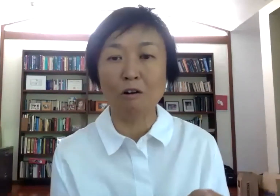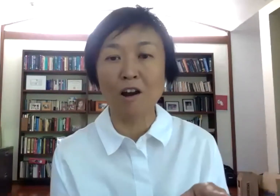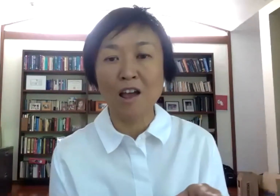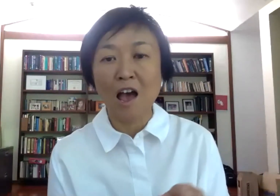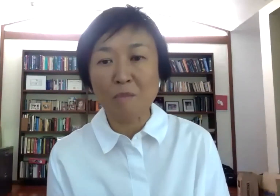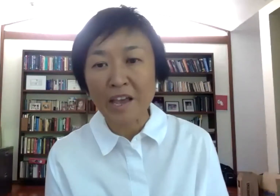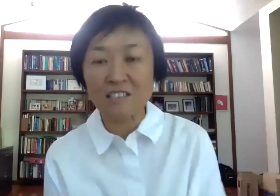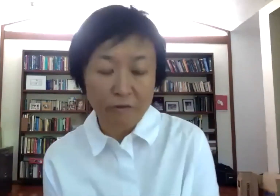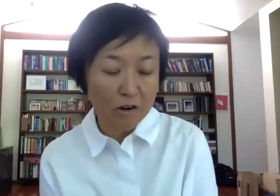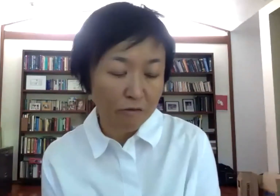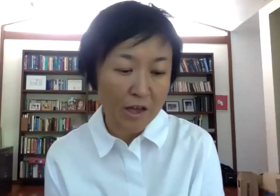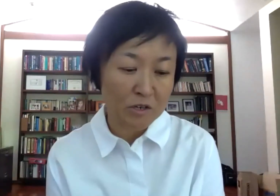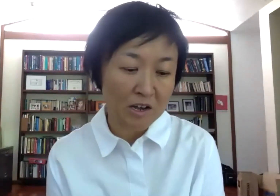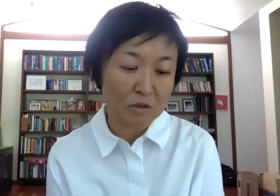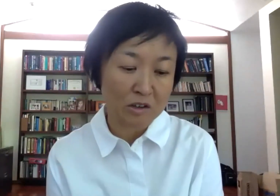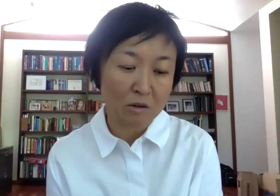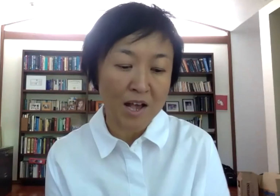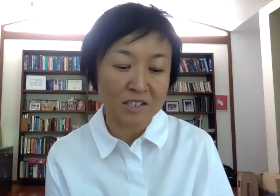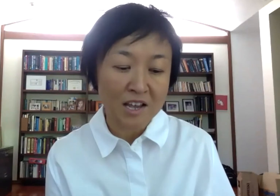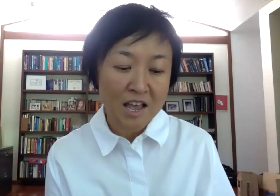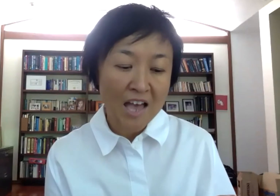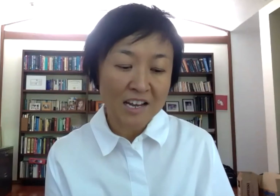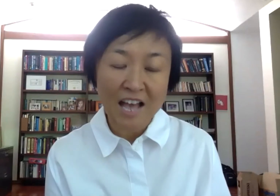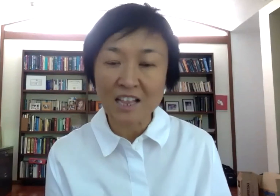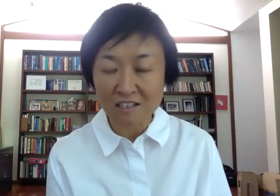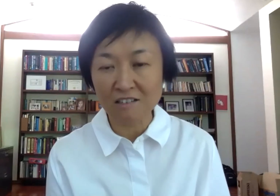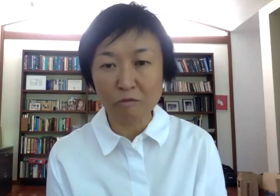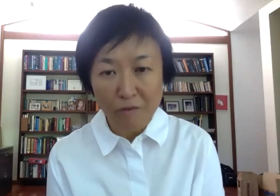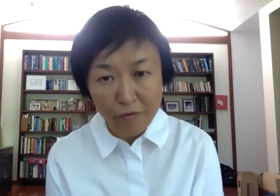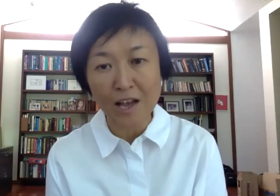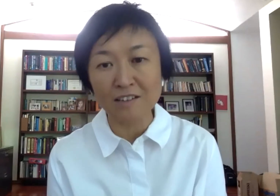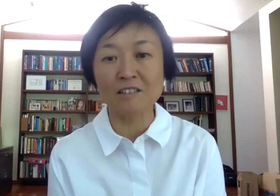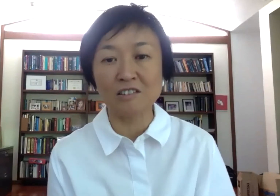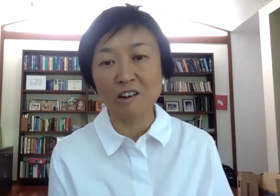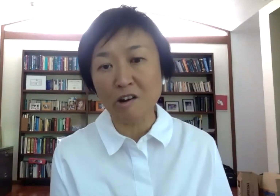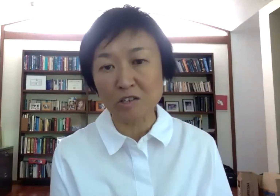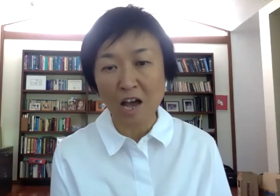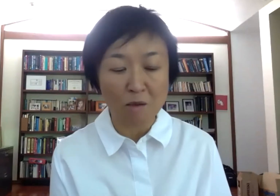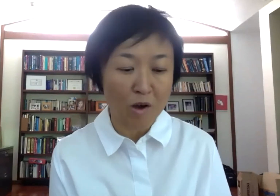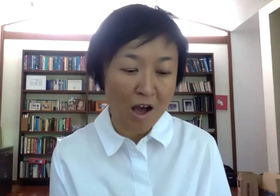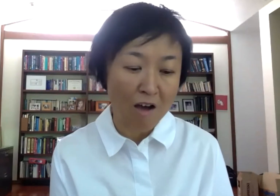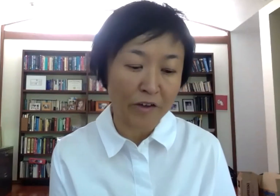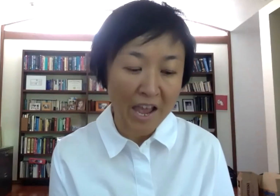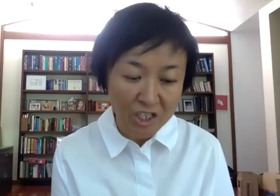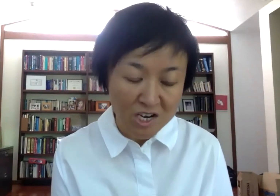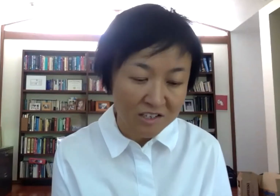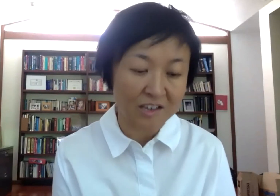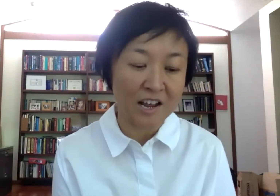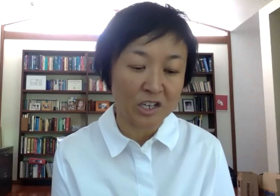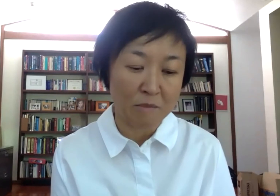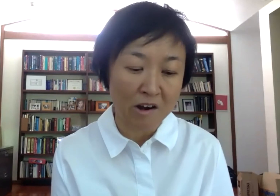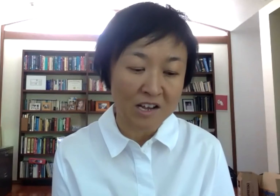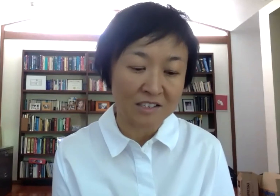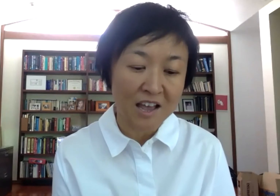visa or making it difficult for them to come to the US. And again, this reflects the stereotype of Asians